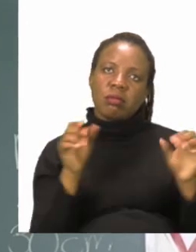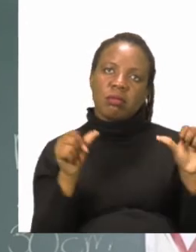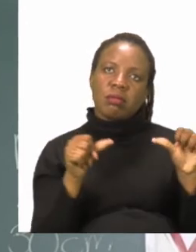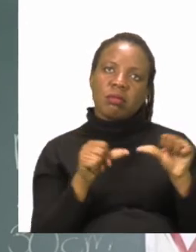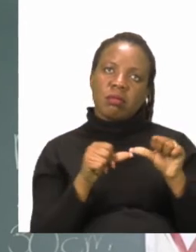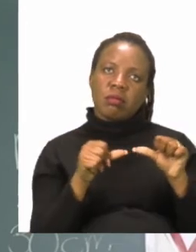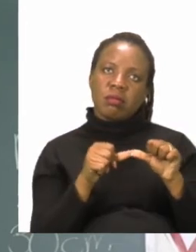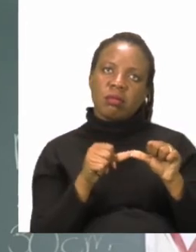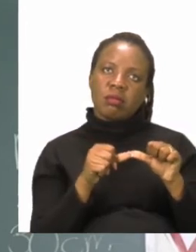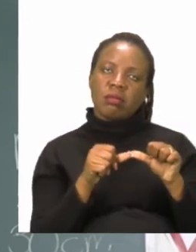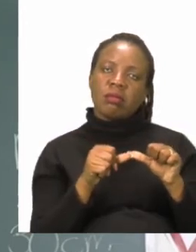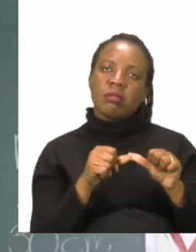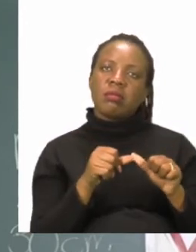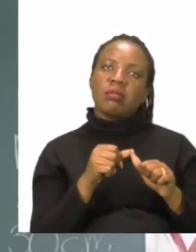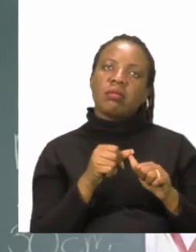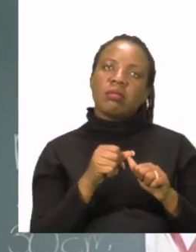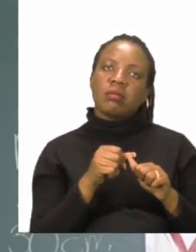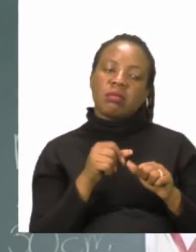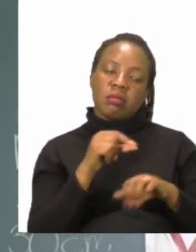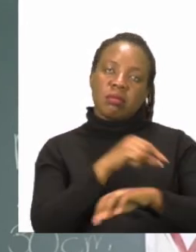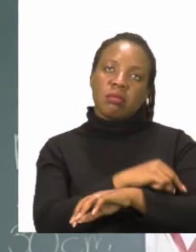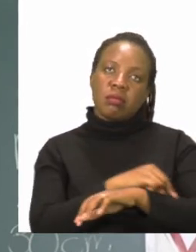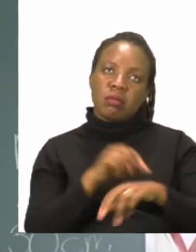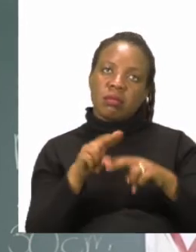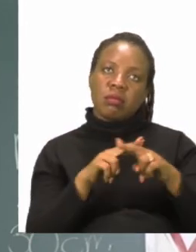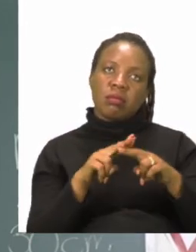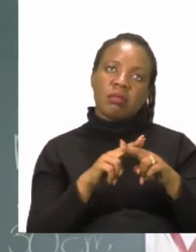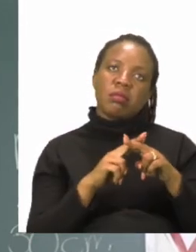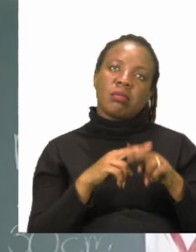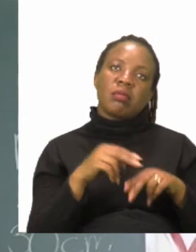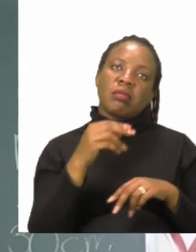pot plants equal 41